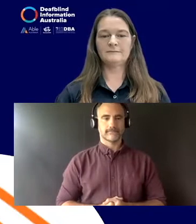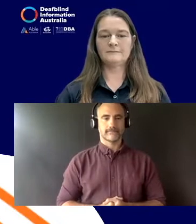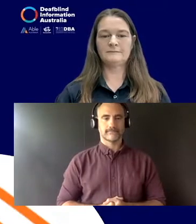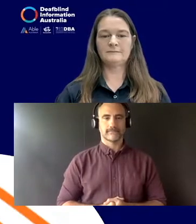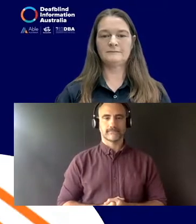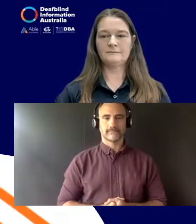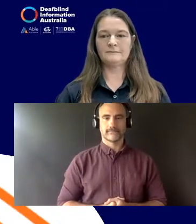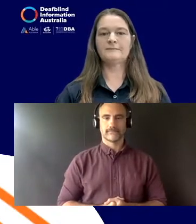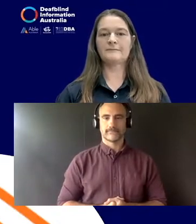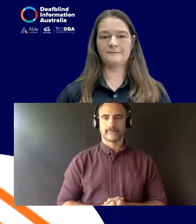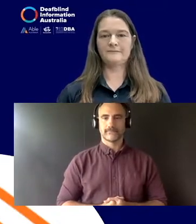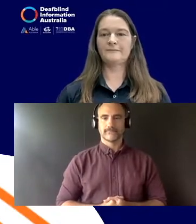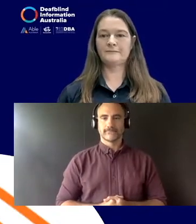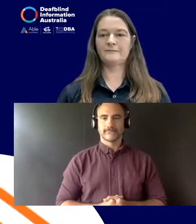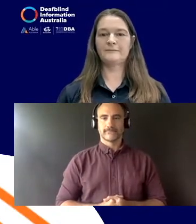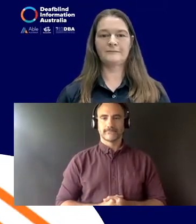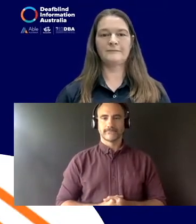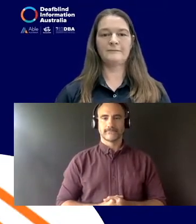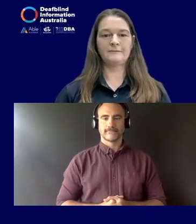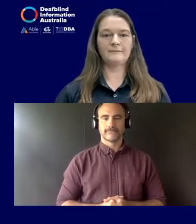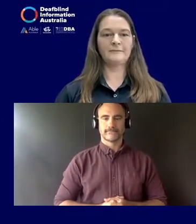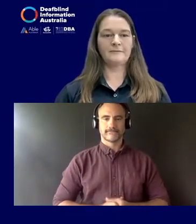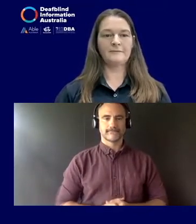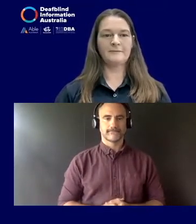Just keep going. Oh, sorry.